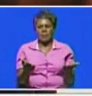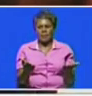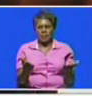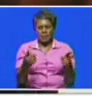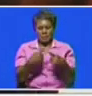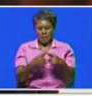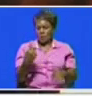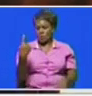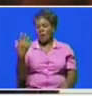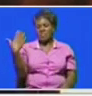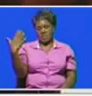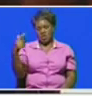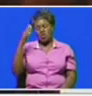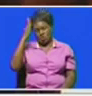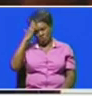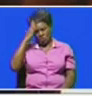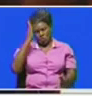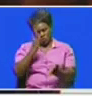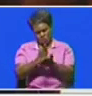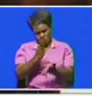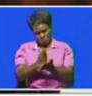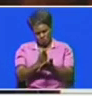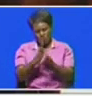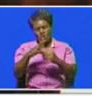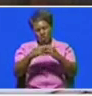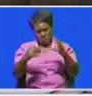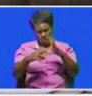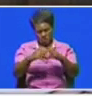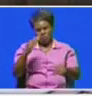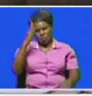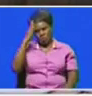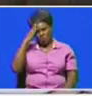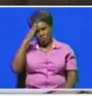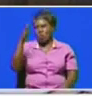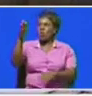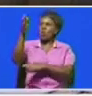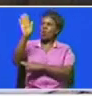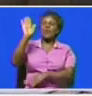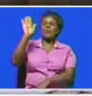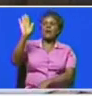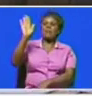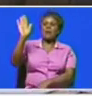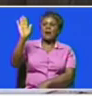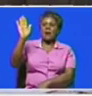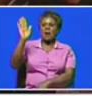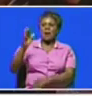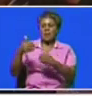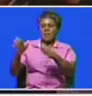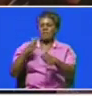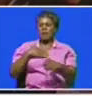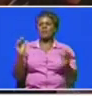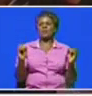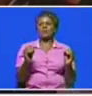But one thing that we know and we are comforted with is that God has not abandoned us.